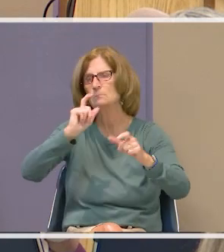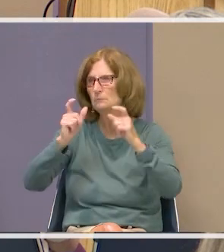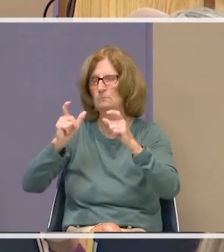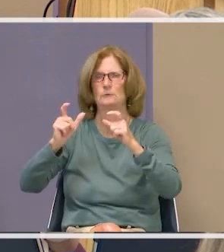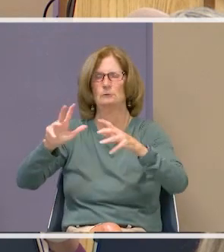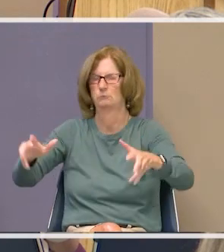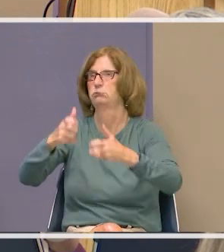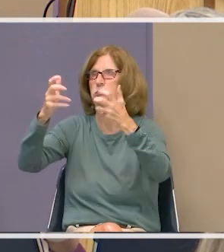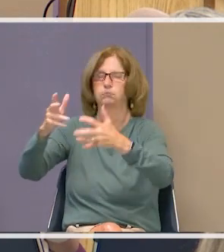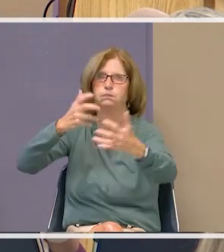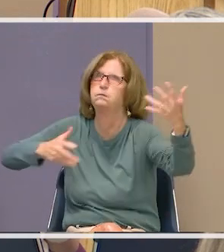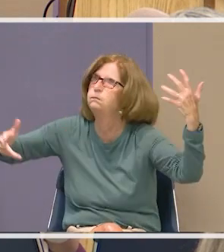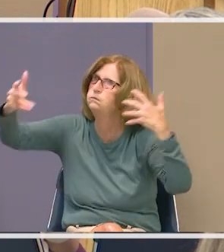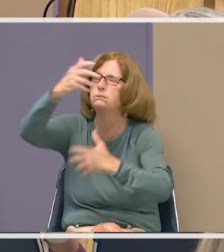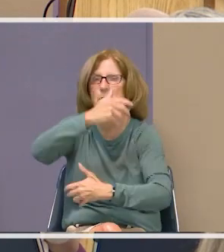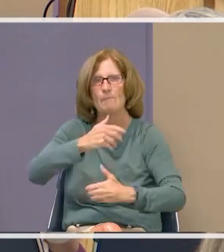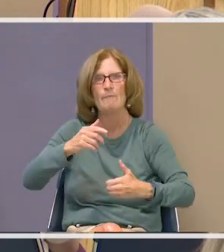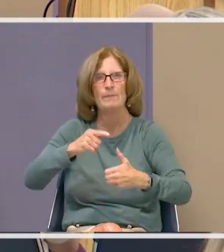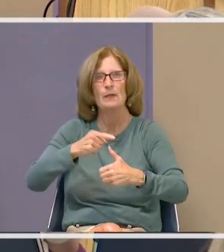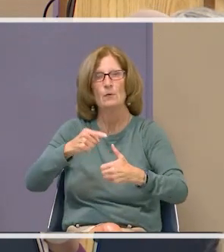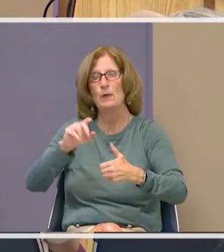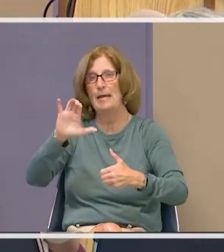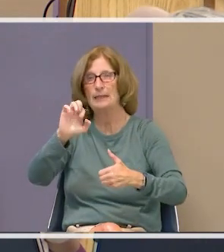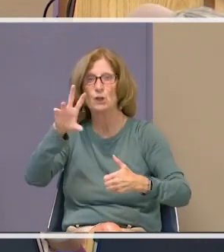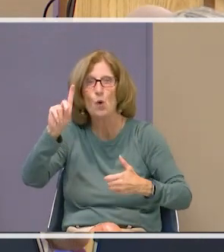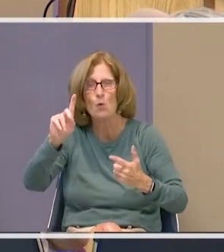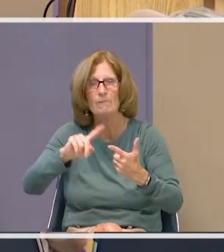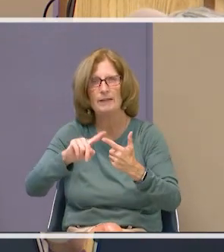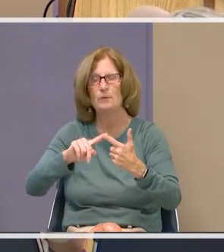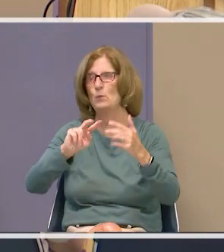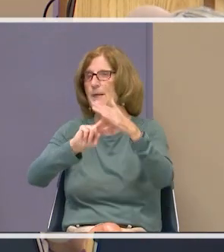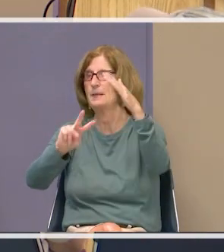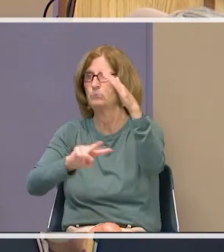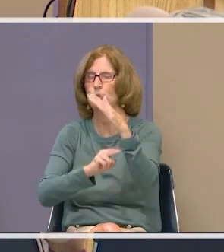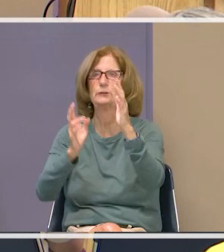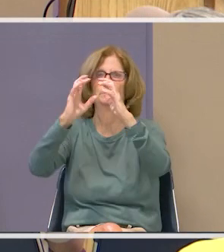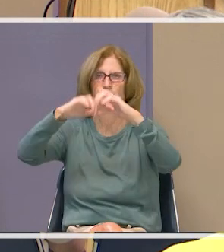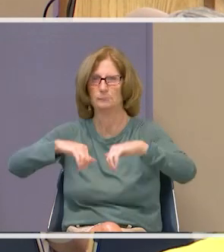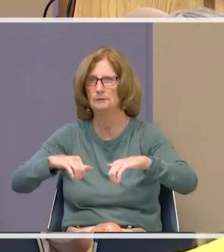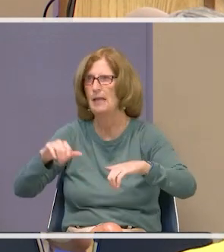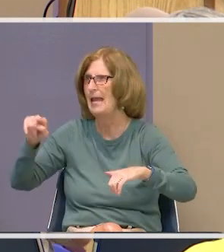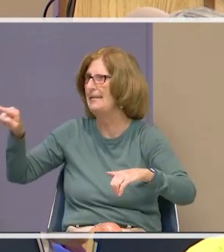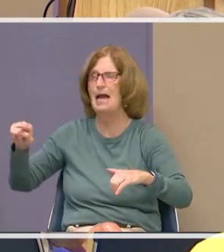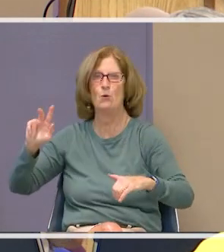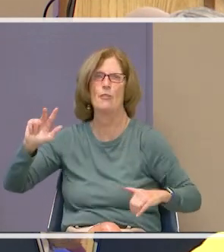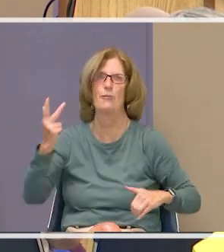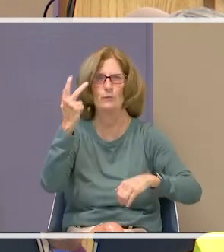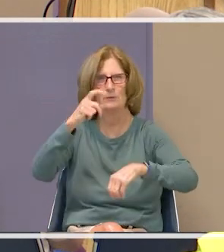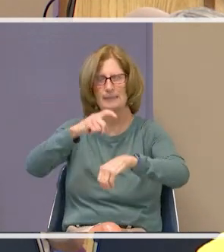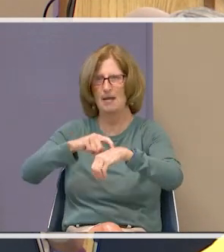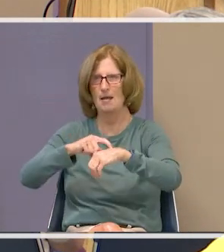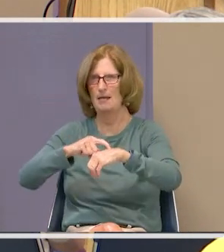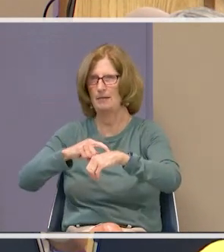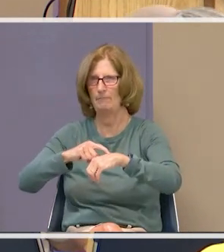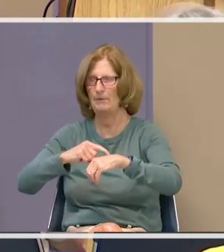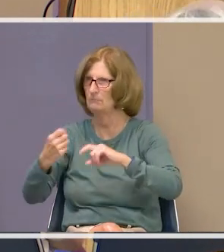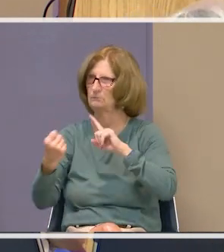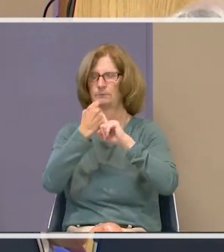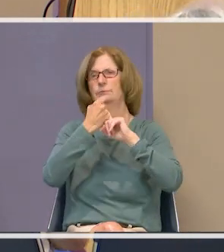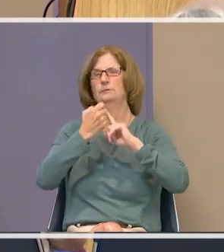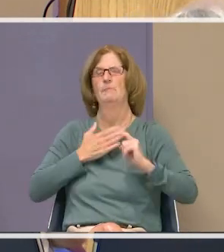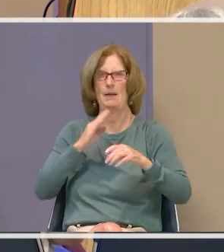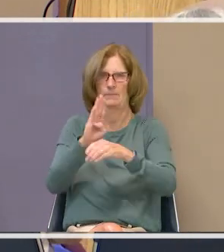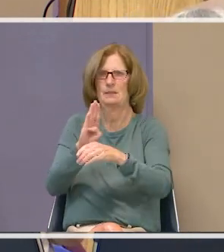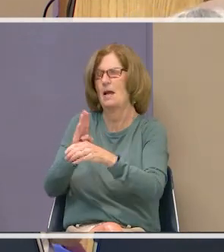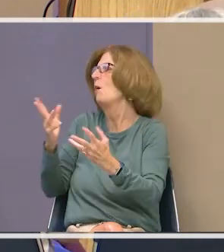During this construction, we had COVID, we had the bridge collapse, and now you guys are hitting businesses with this again. So I just want you guys